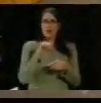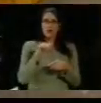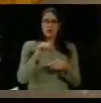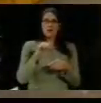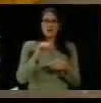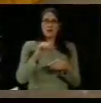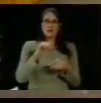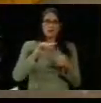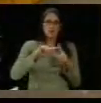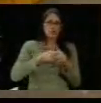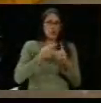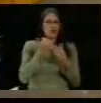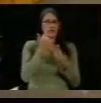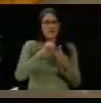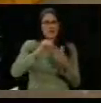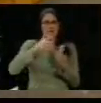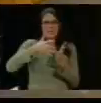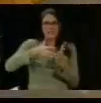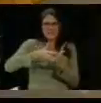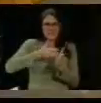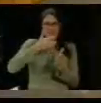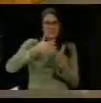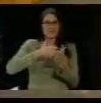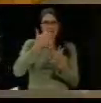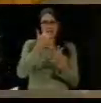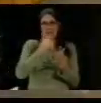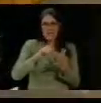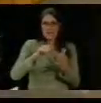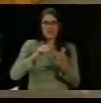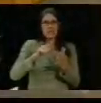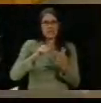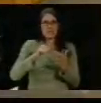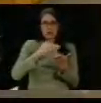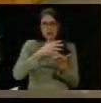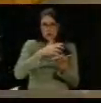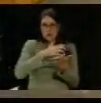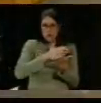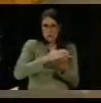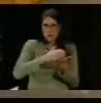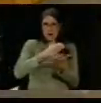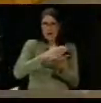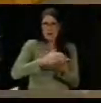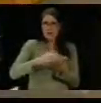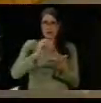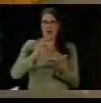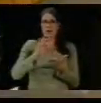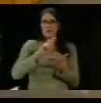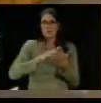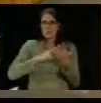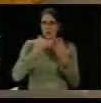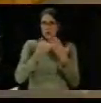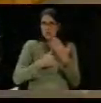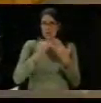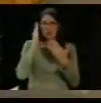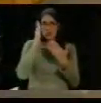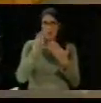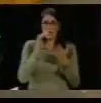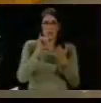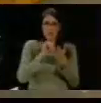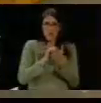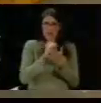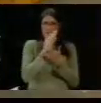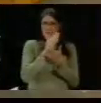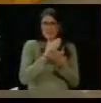starting the actual physical operation of this project? Is that going to in some